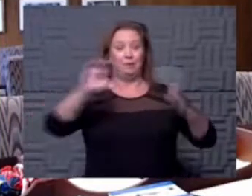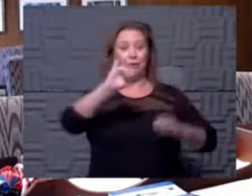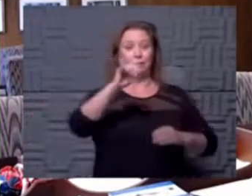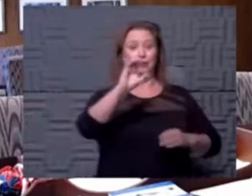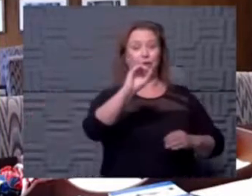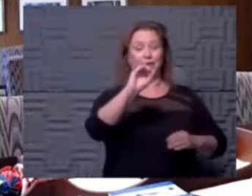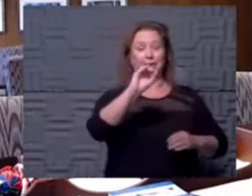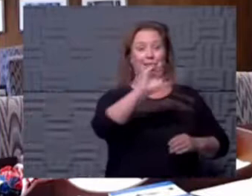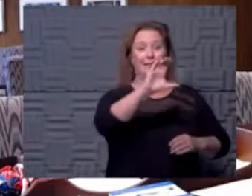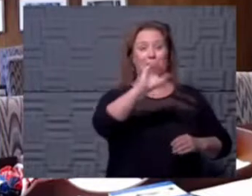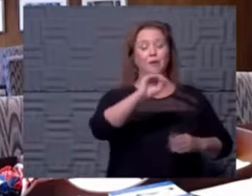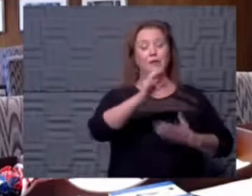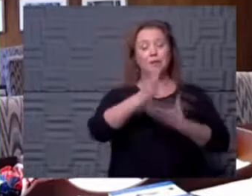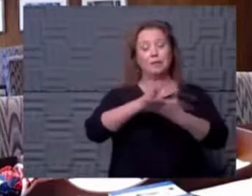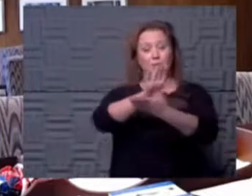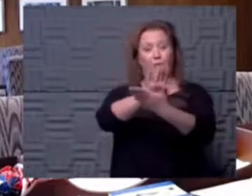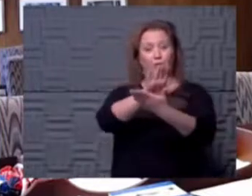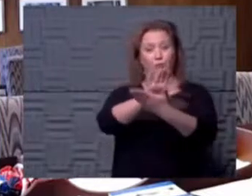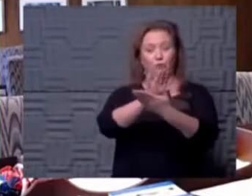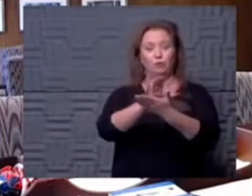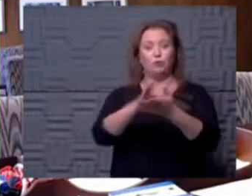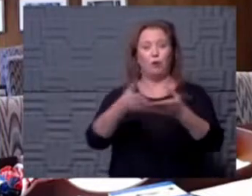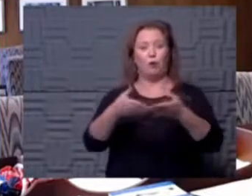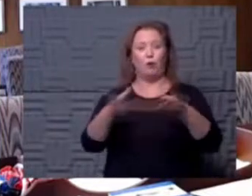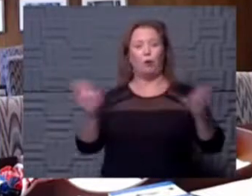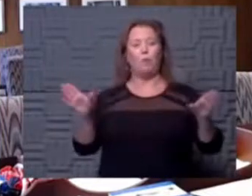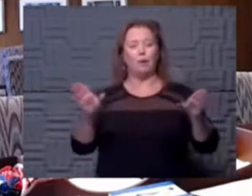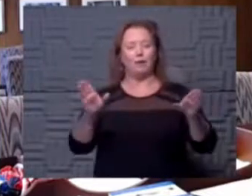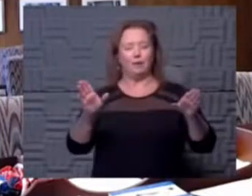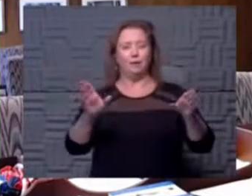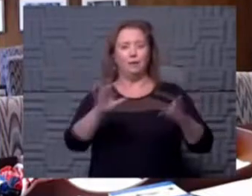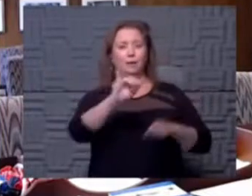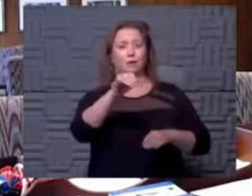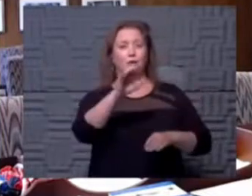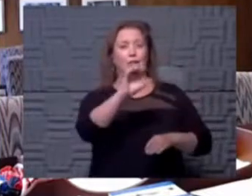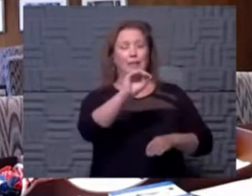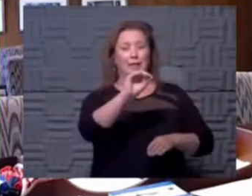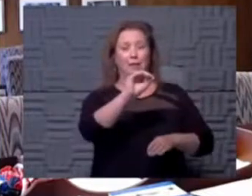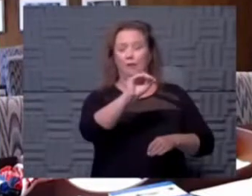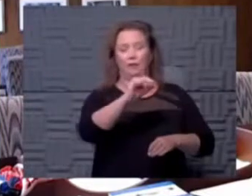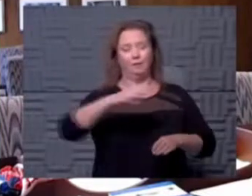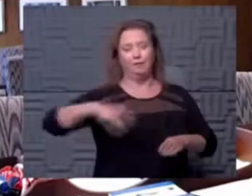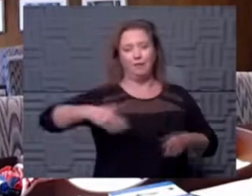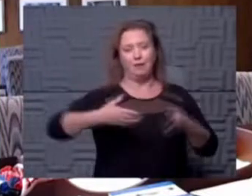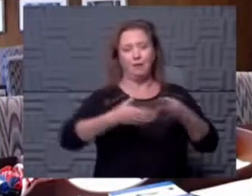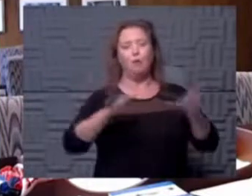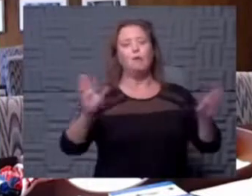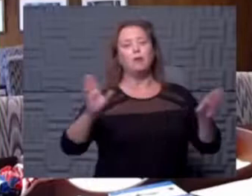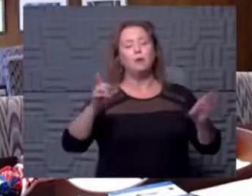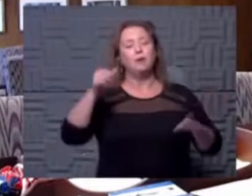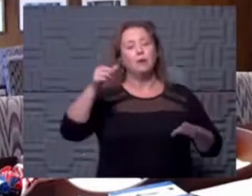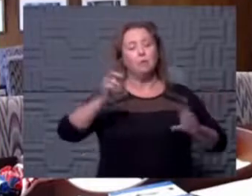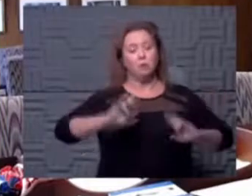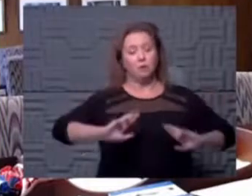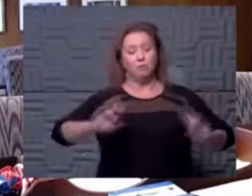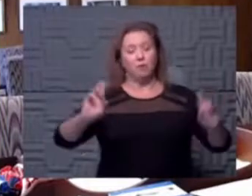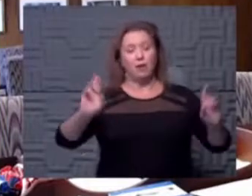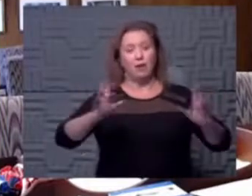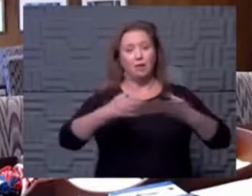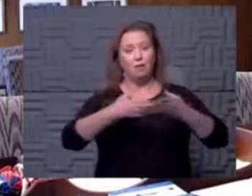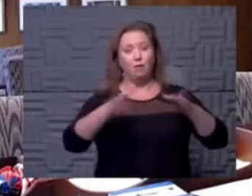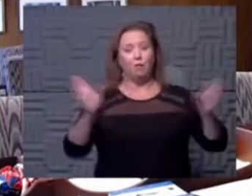And so some of our schools have opened in different parts, but the Johnson County ones have not. But they're prepared to do